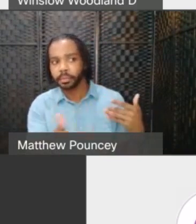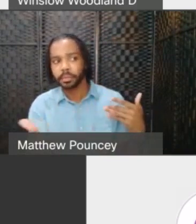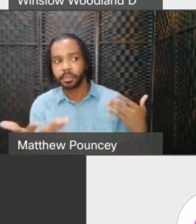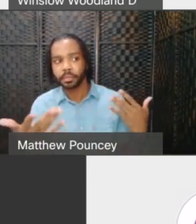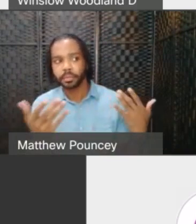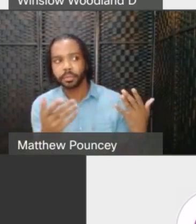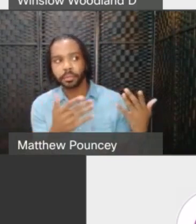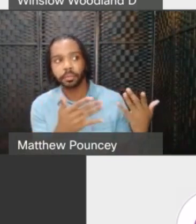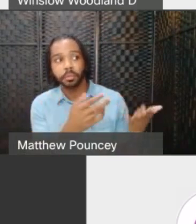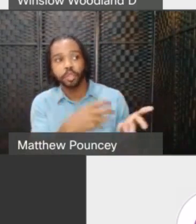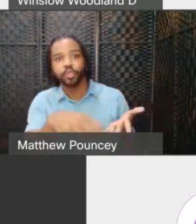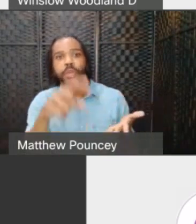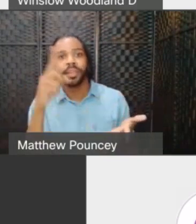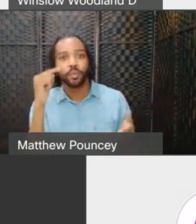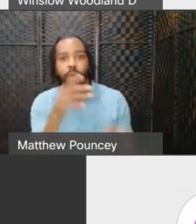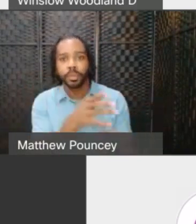fully vaccinated.